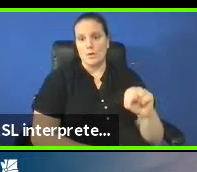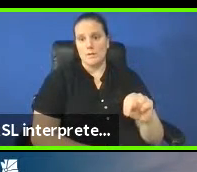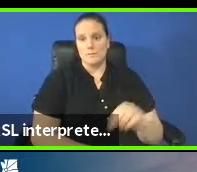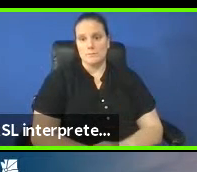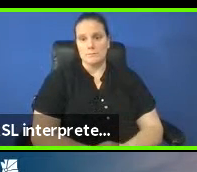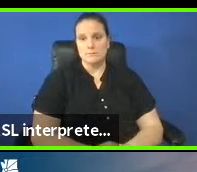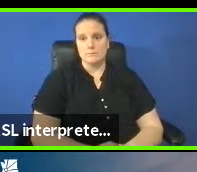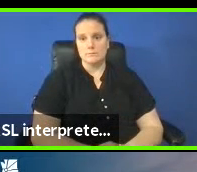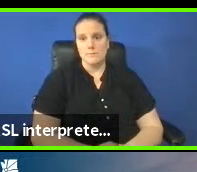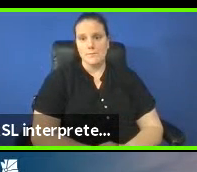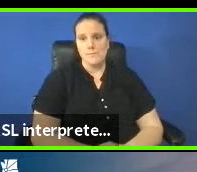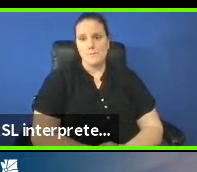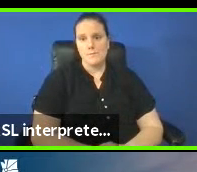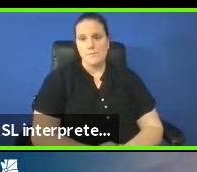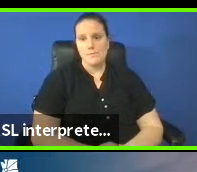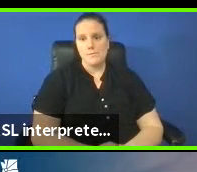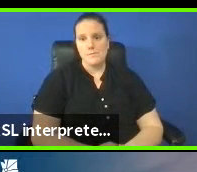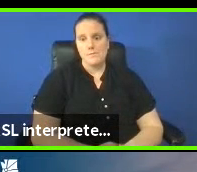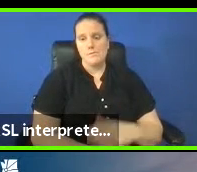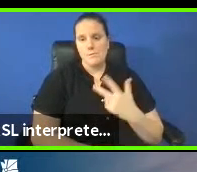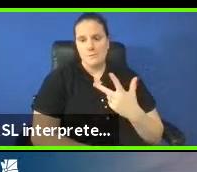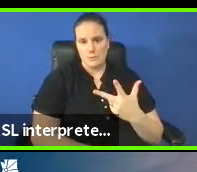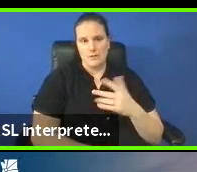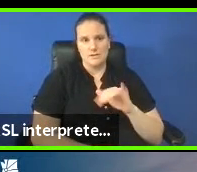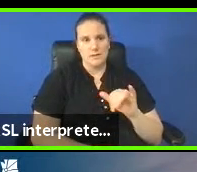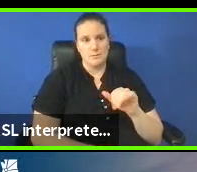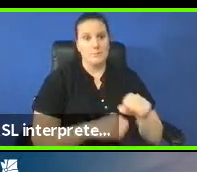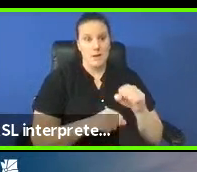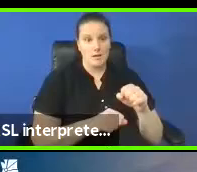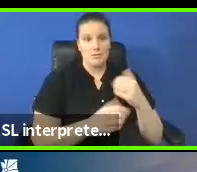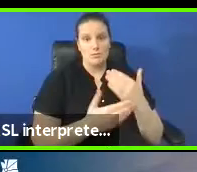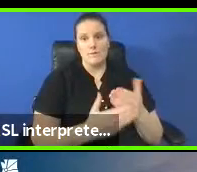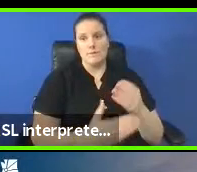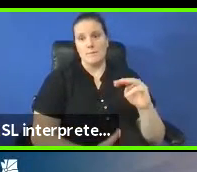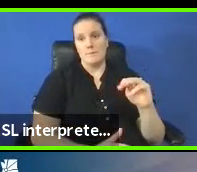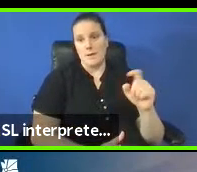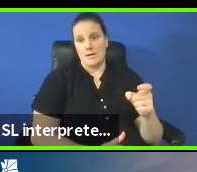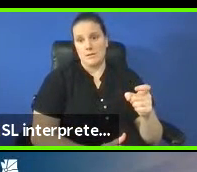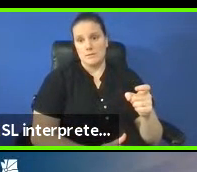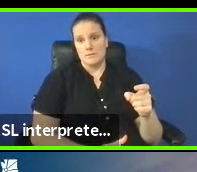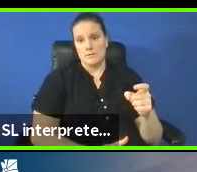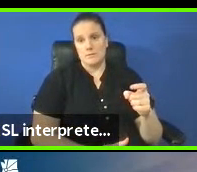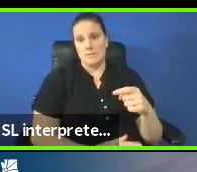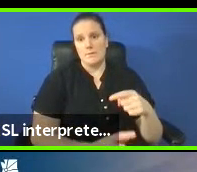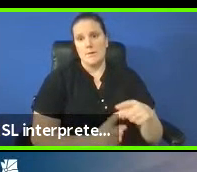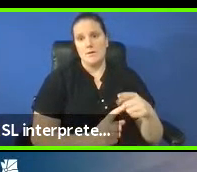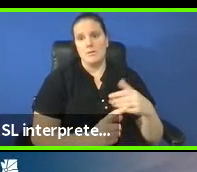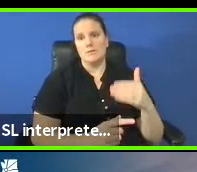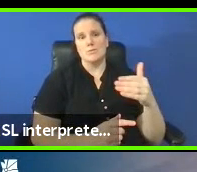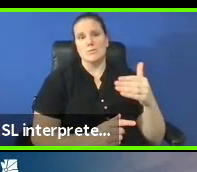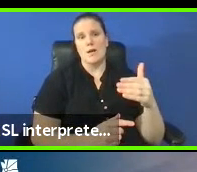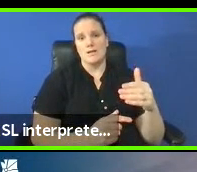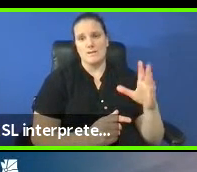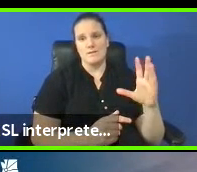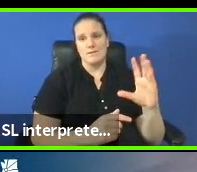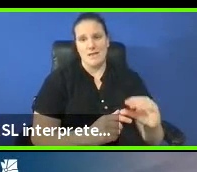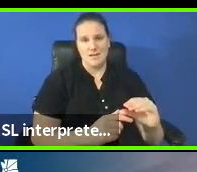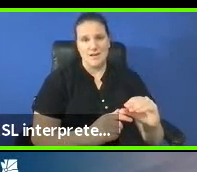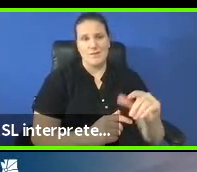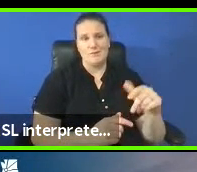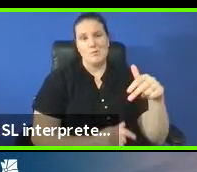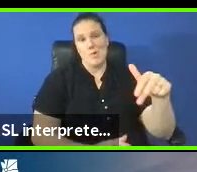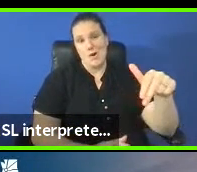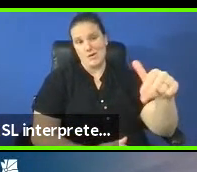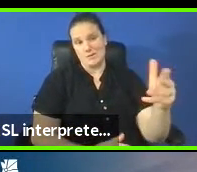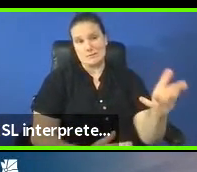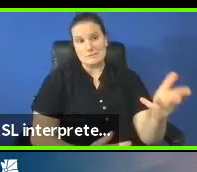And I would say 3, like Peter, the biking to the Max, but on occasion I've gotten a flat tire and had to walk a bit.